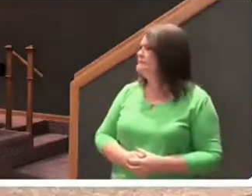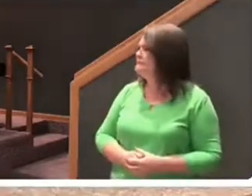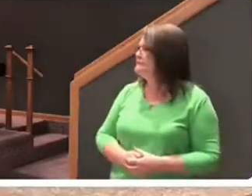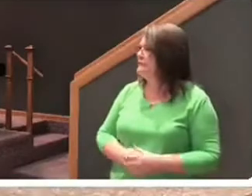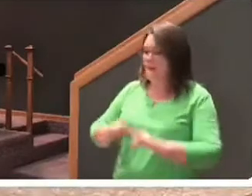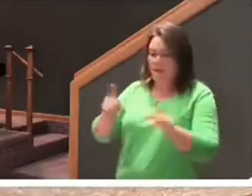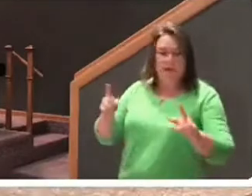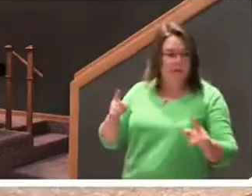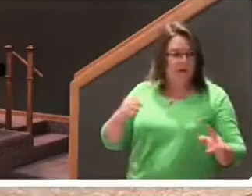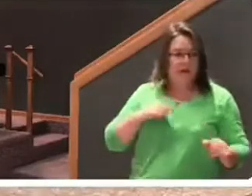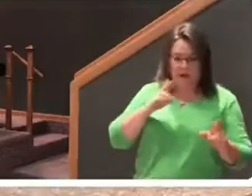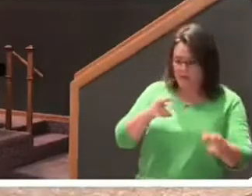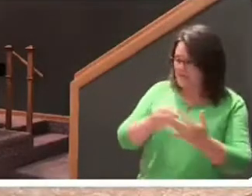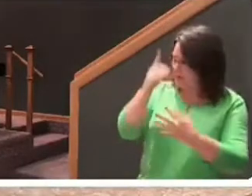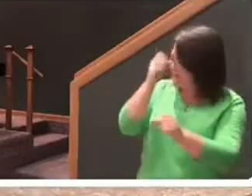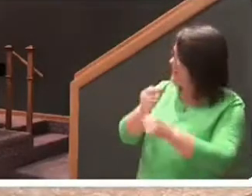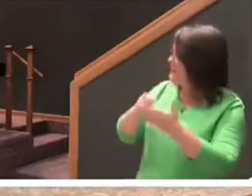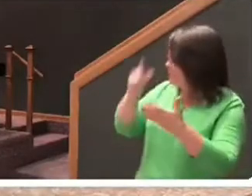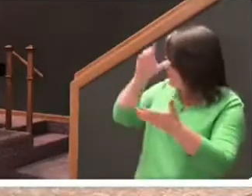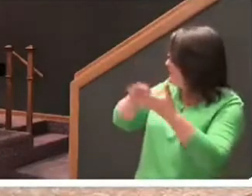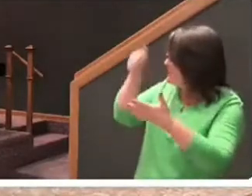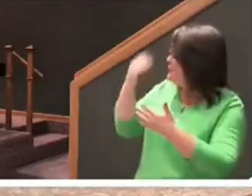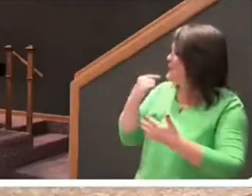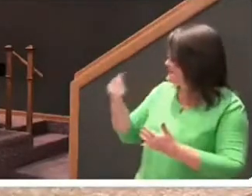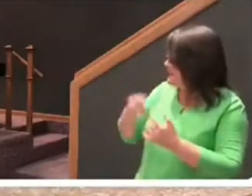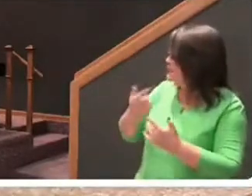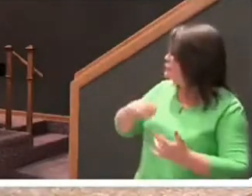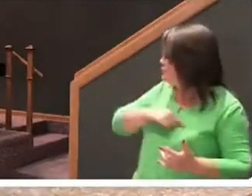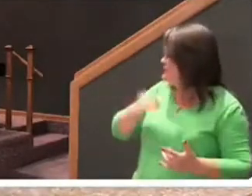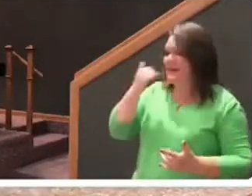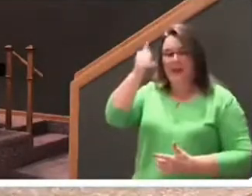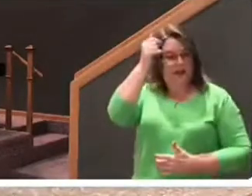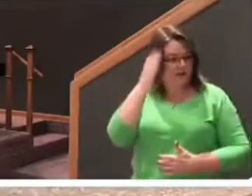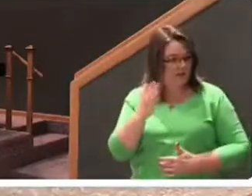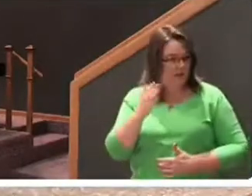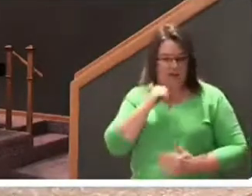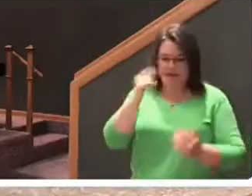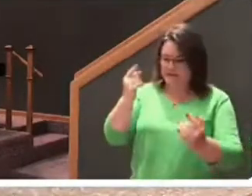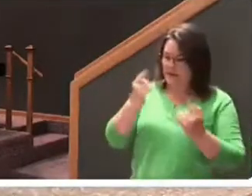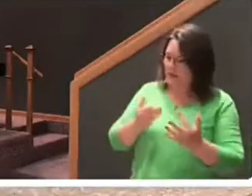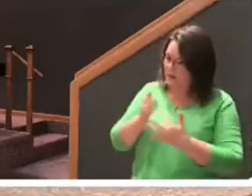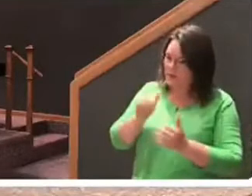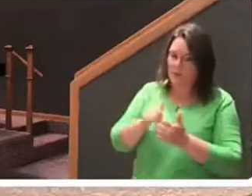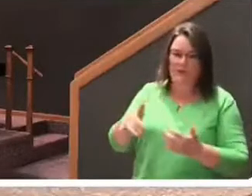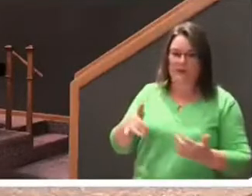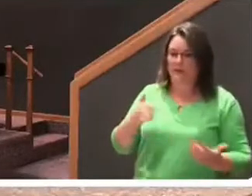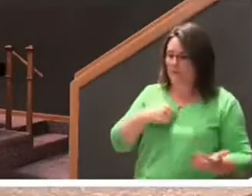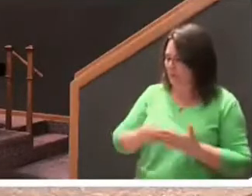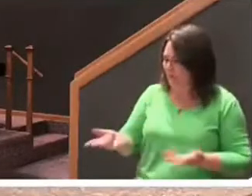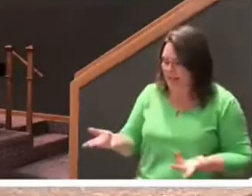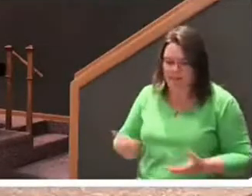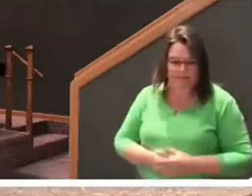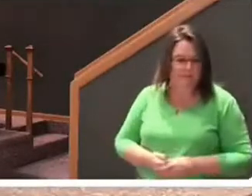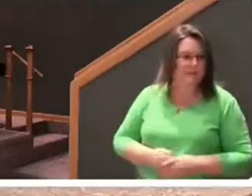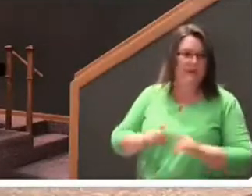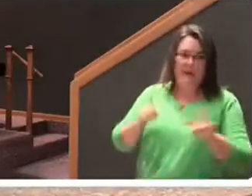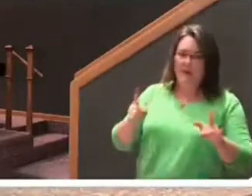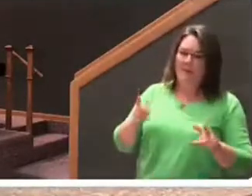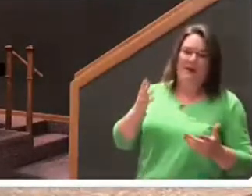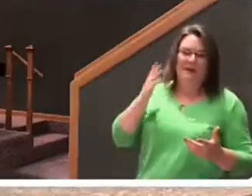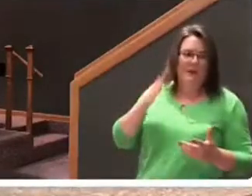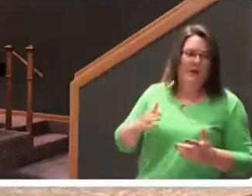But I have responded in faith to what I believe that God is saying to us. And if God doesn't come through, we're toast. But we'll go